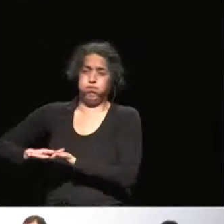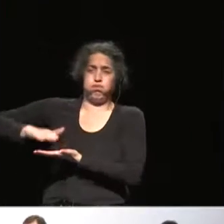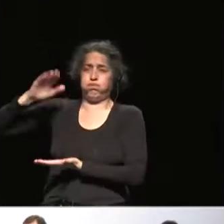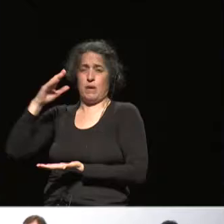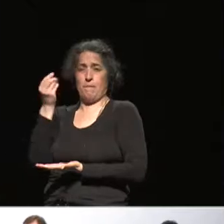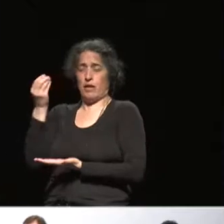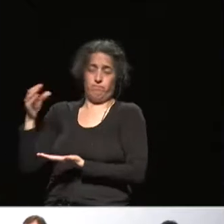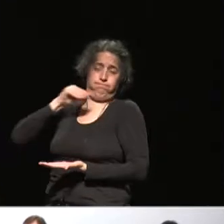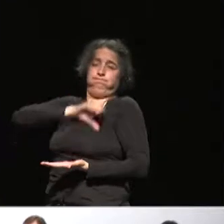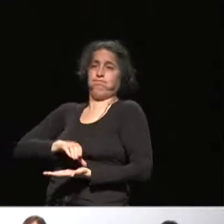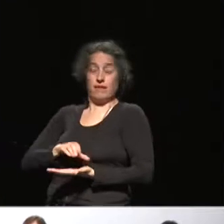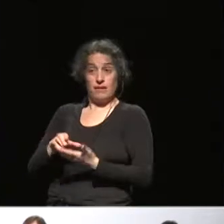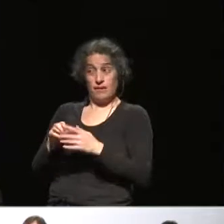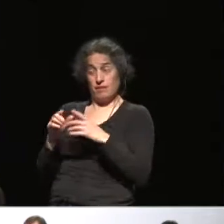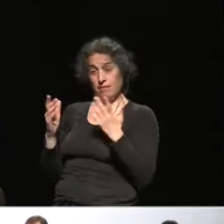not?